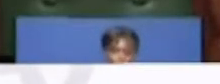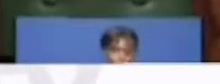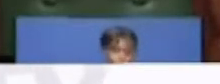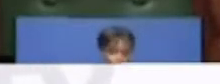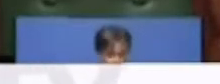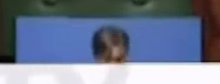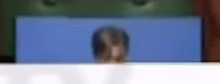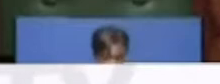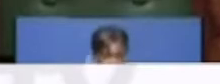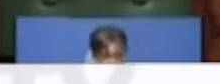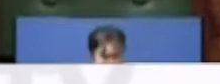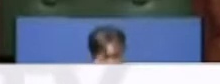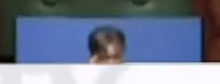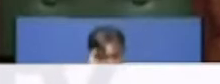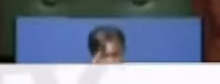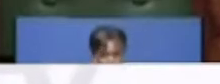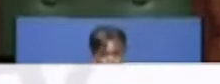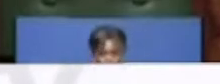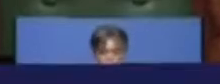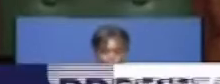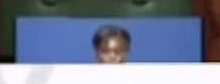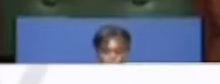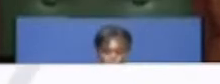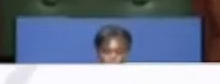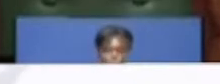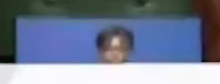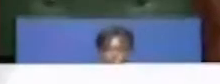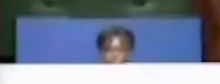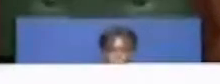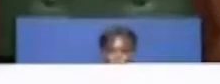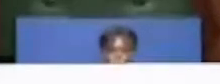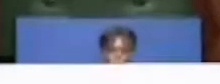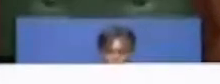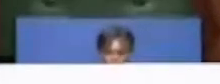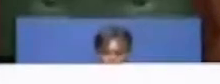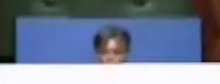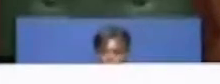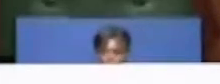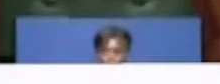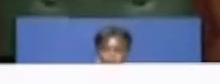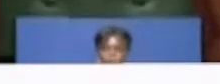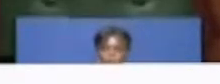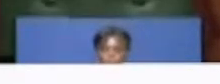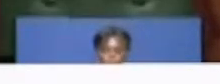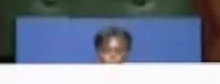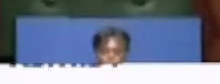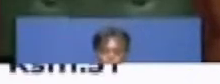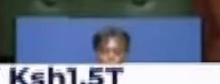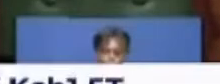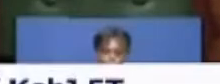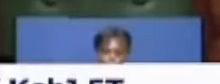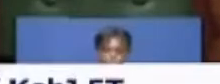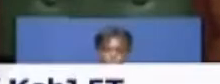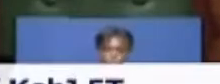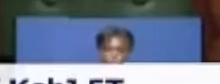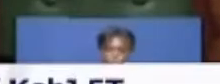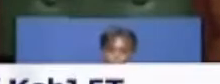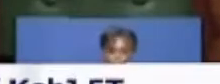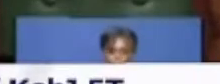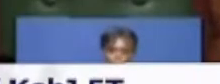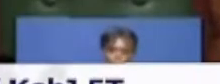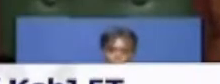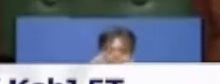the realization of our national values 2020. Report on progress made in fulfilling the